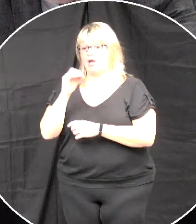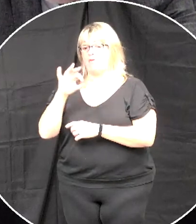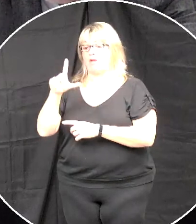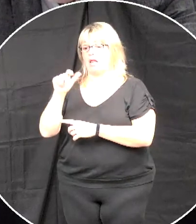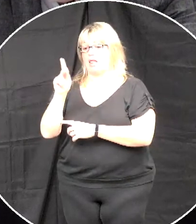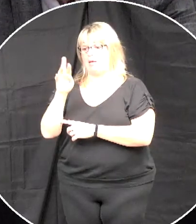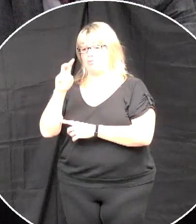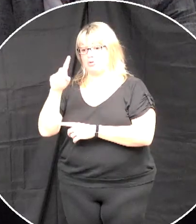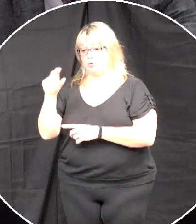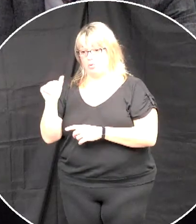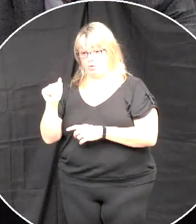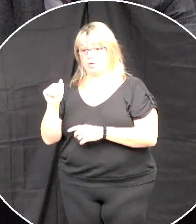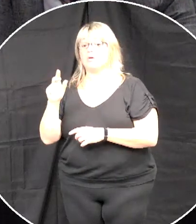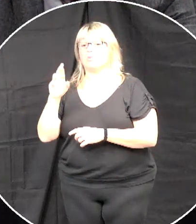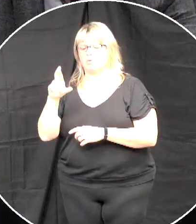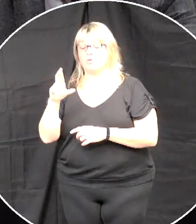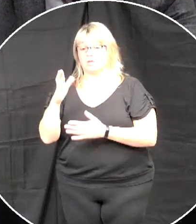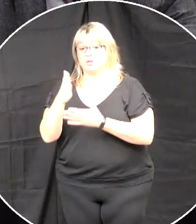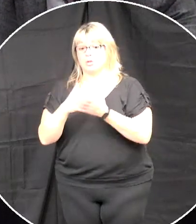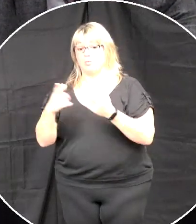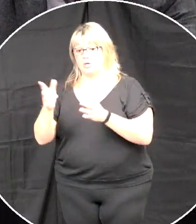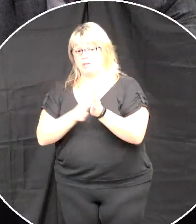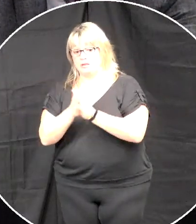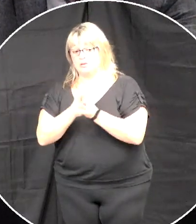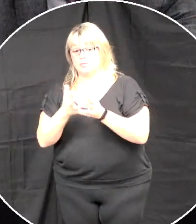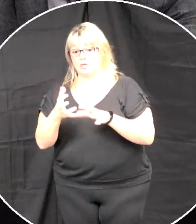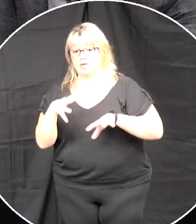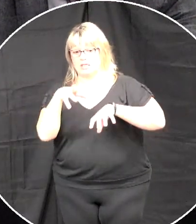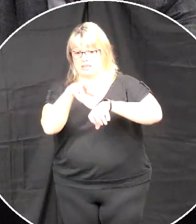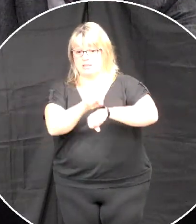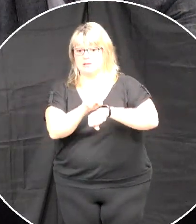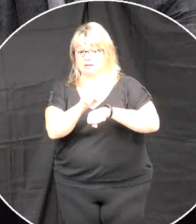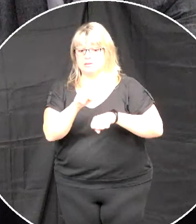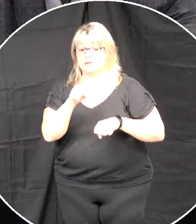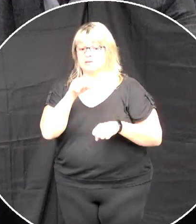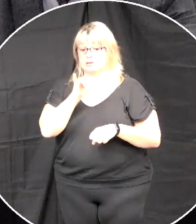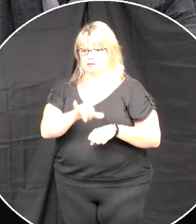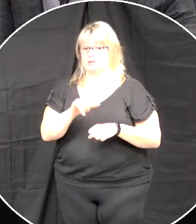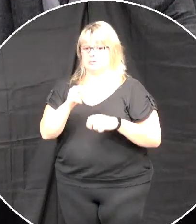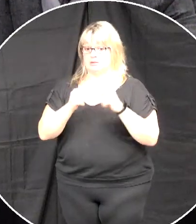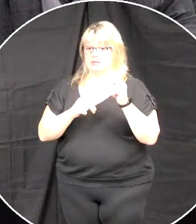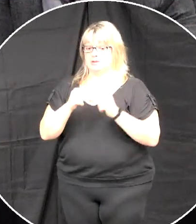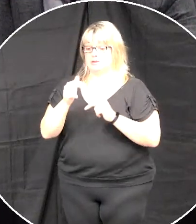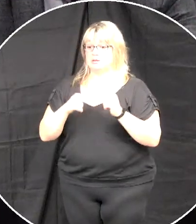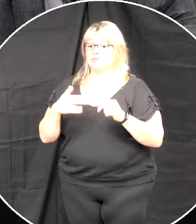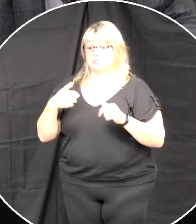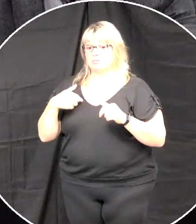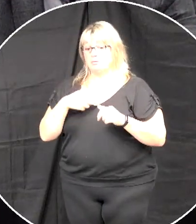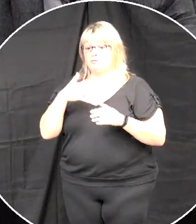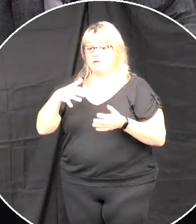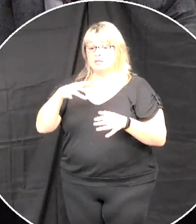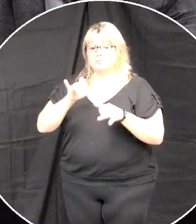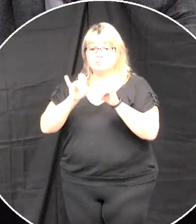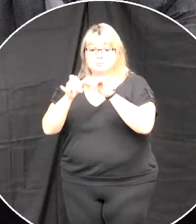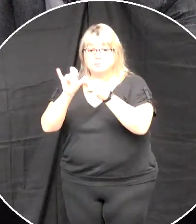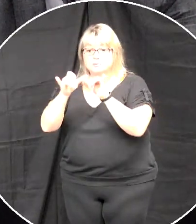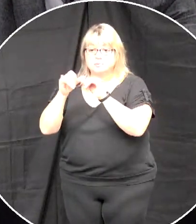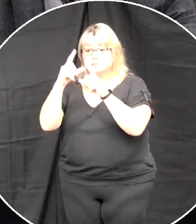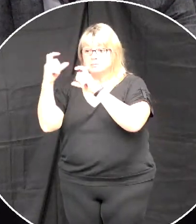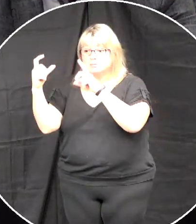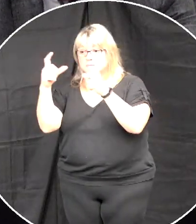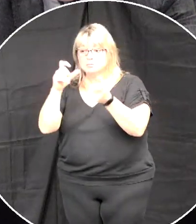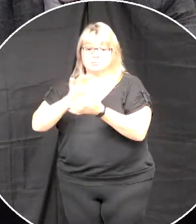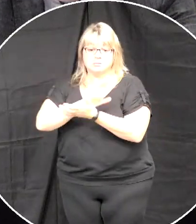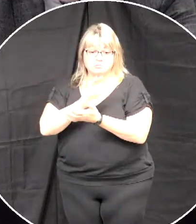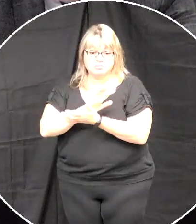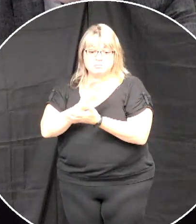Modeste, there is a buyer who would like to acquire that property, and we have surveys and paperwork in